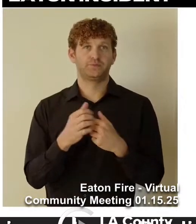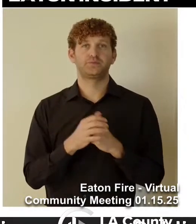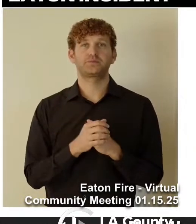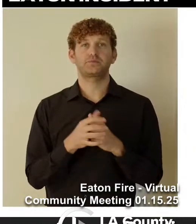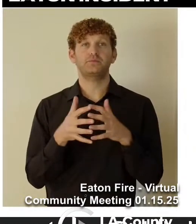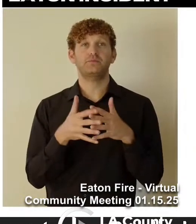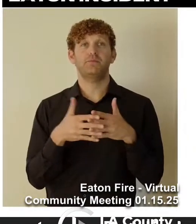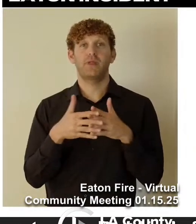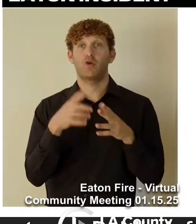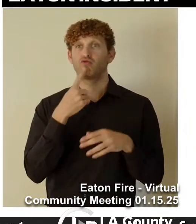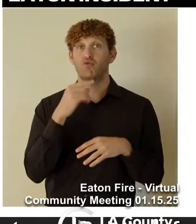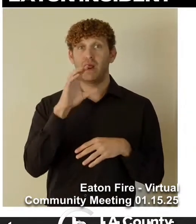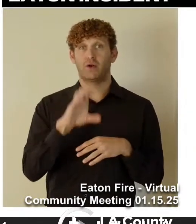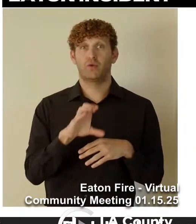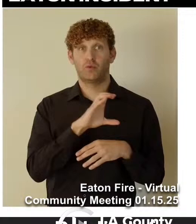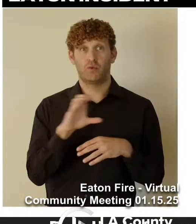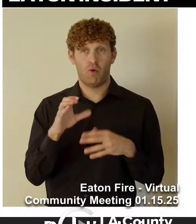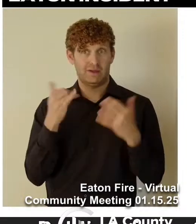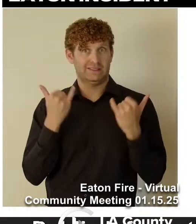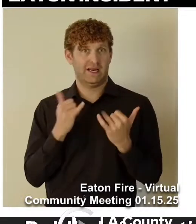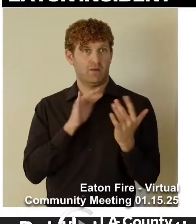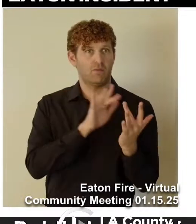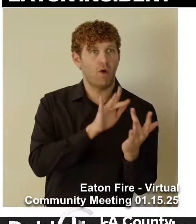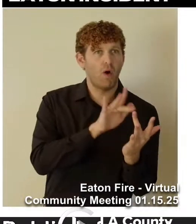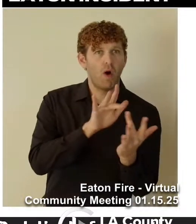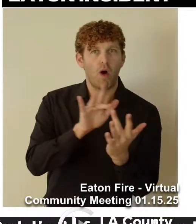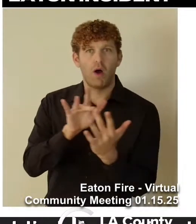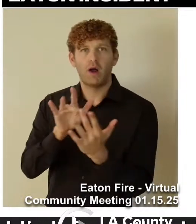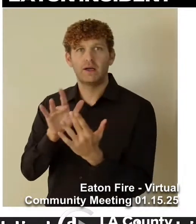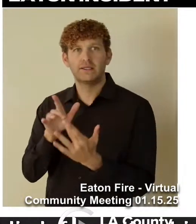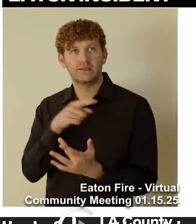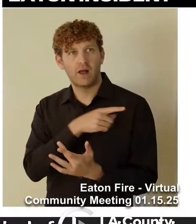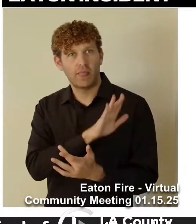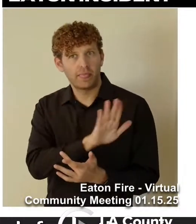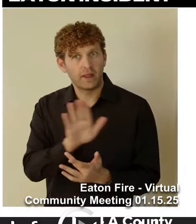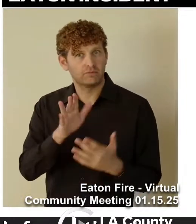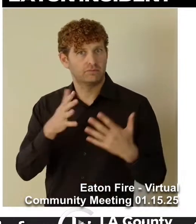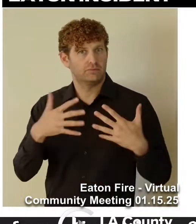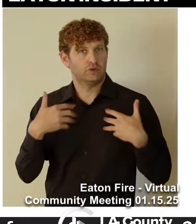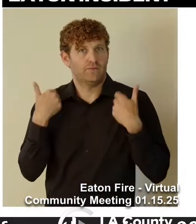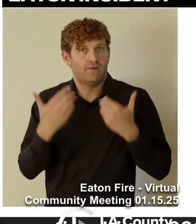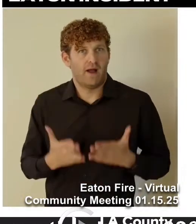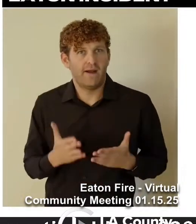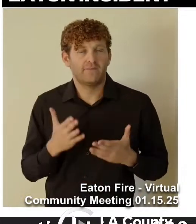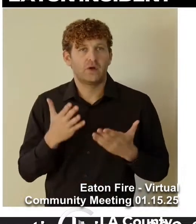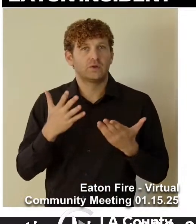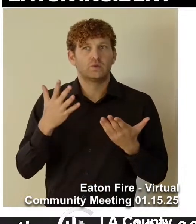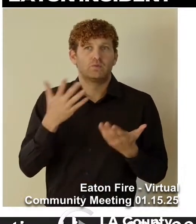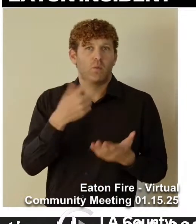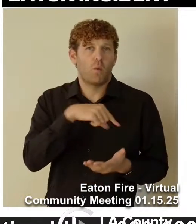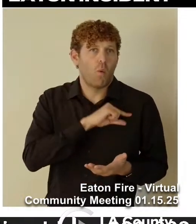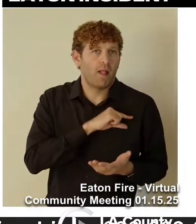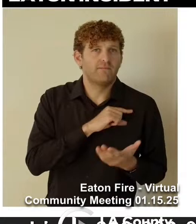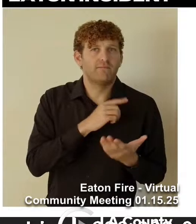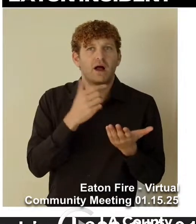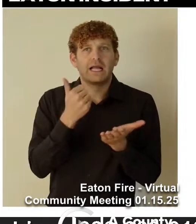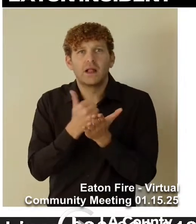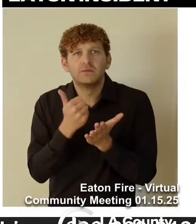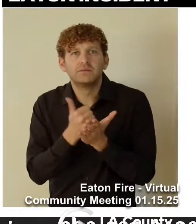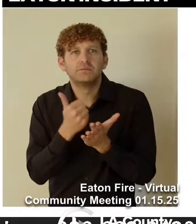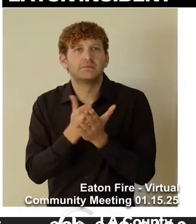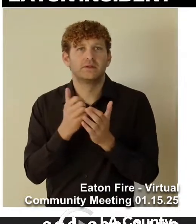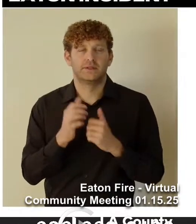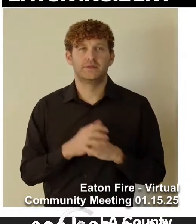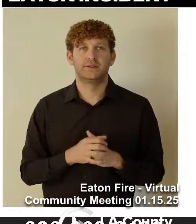currently reaching out to wildfire survivors to discuss their eligibility for financial assistance. If you